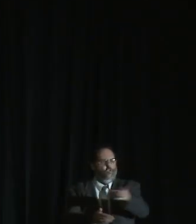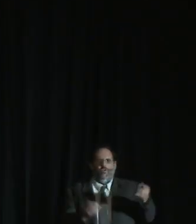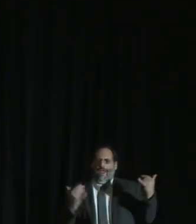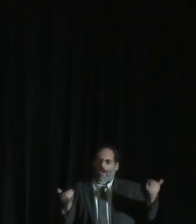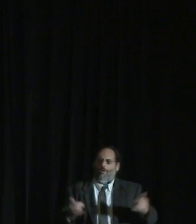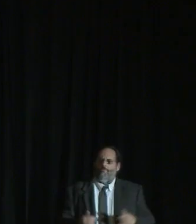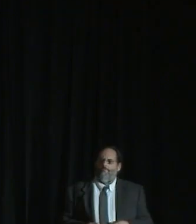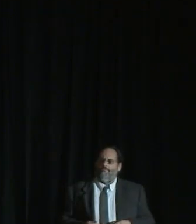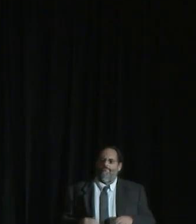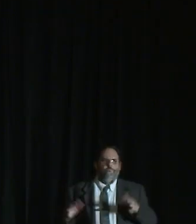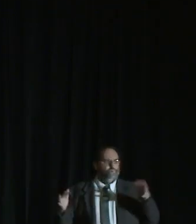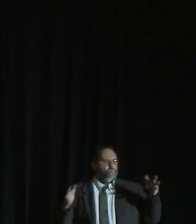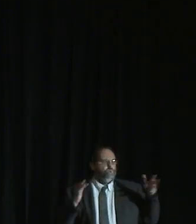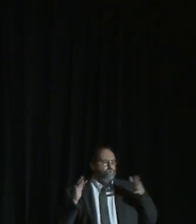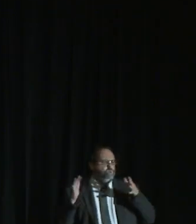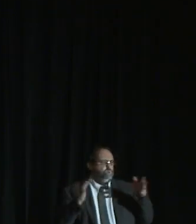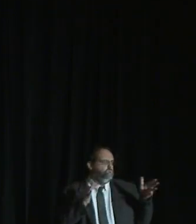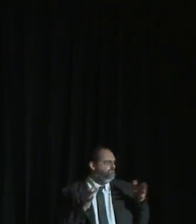applause.